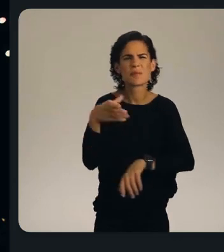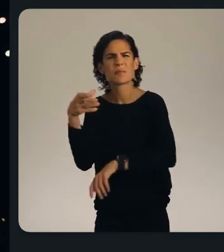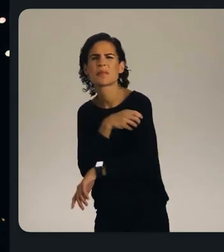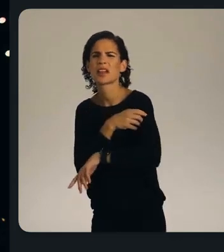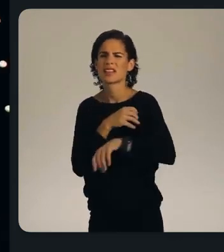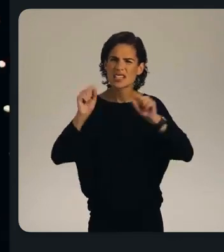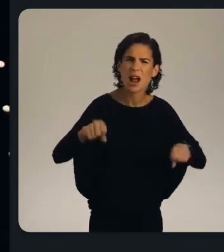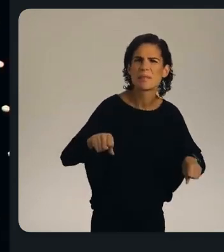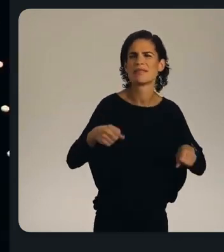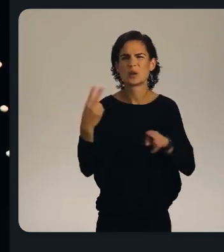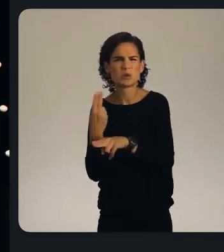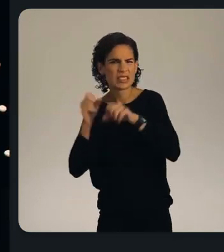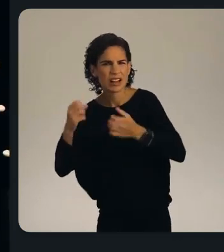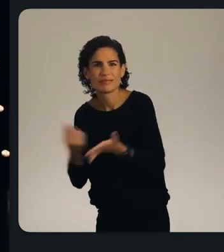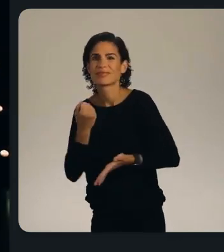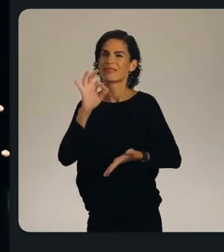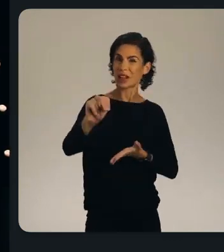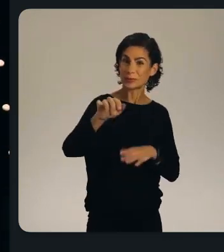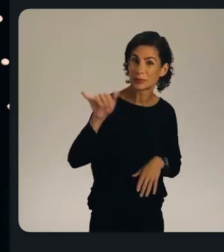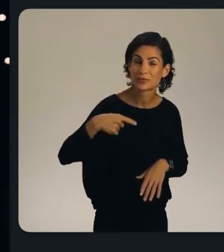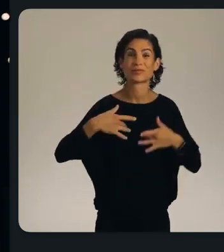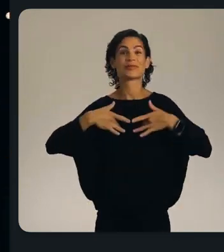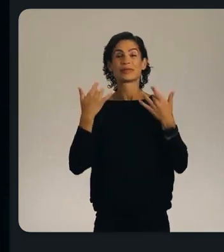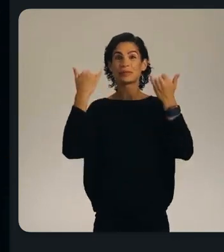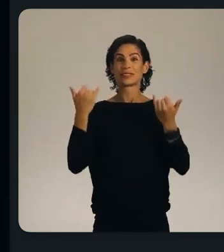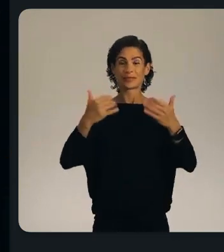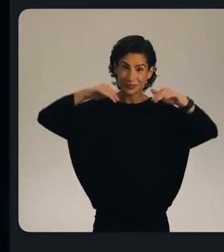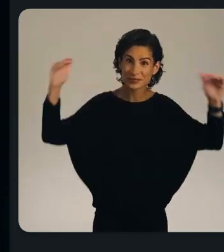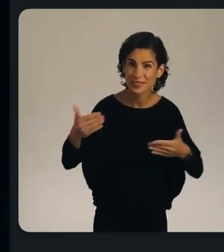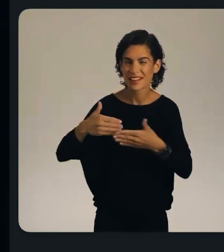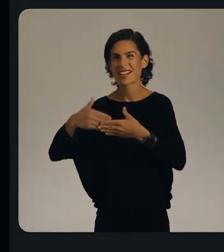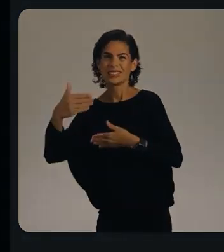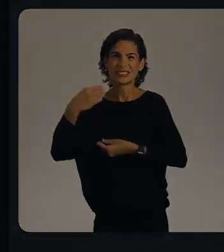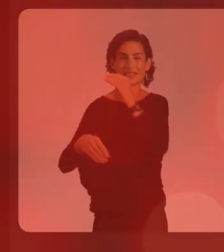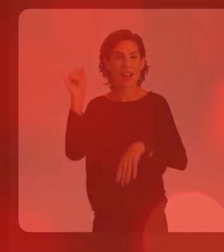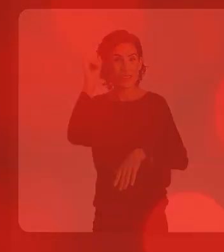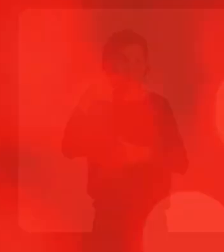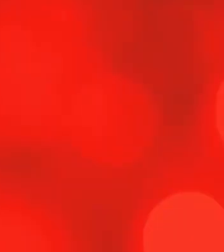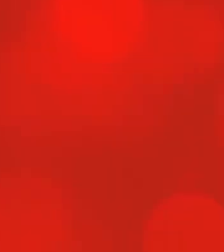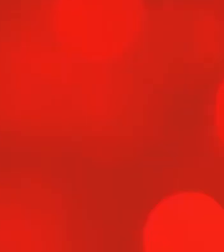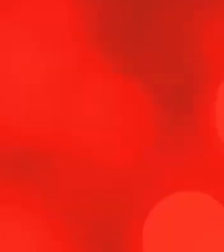fun to use. Thank you for joining us. Today, we are thrilled to introduce our next generation of iPhone. Here it is,